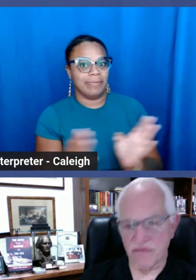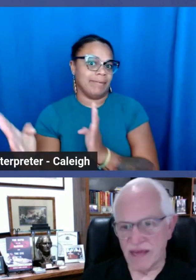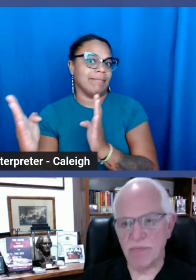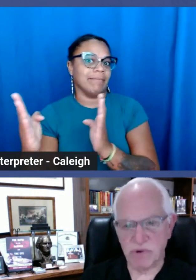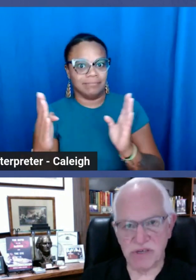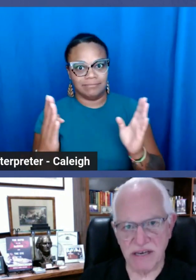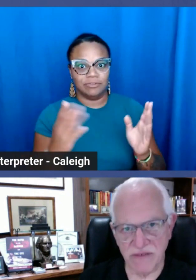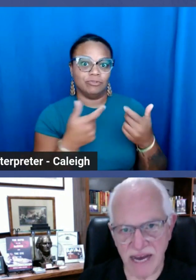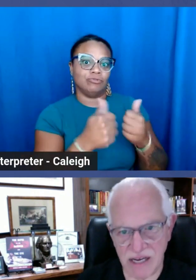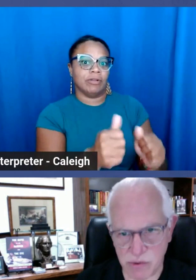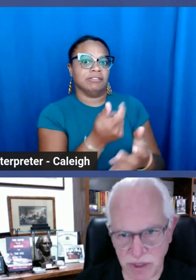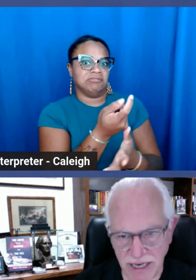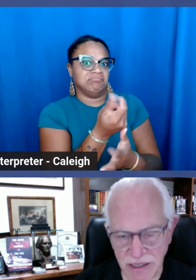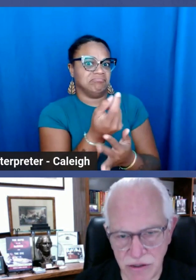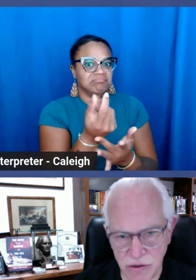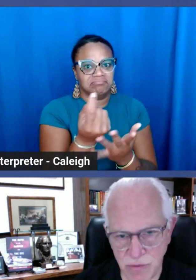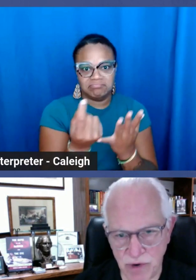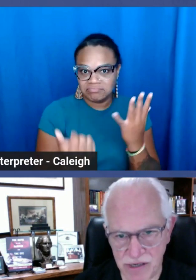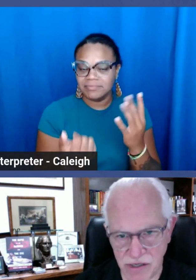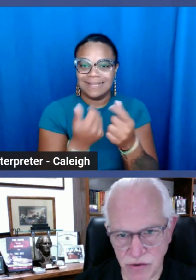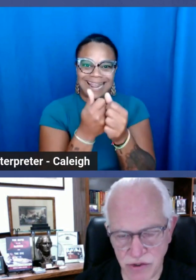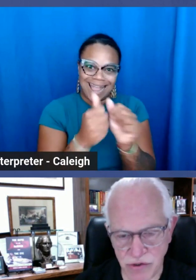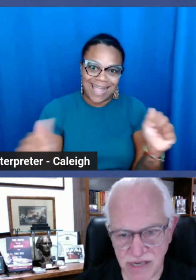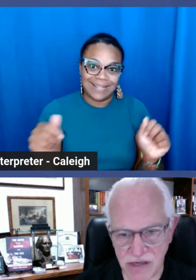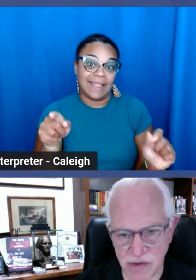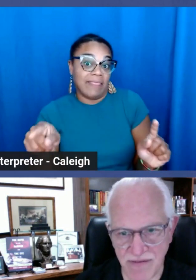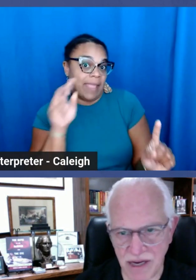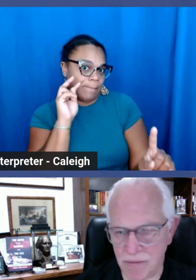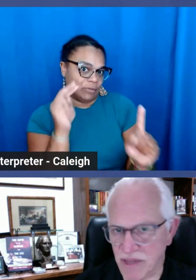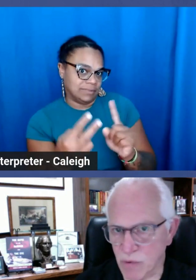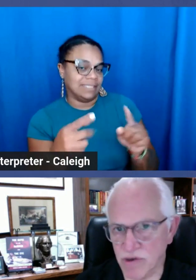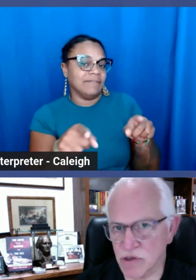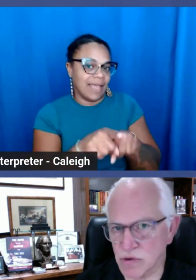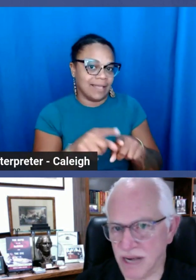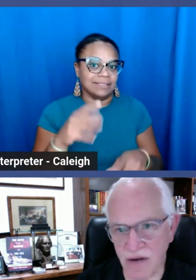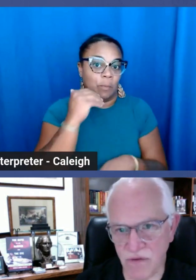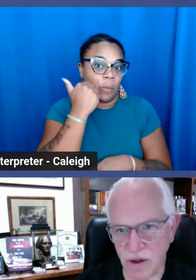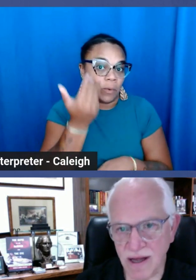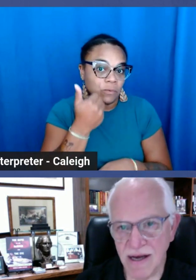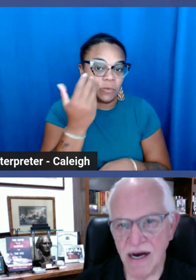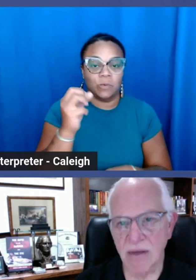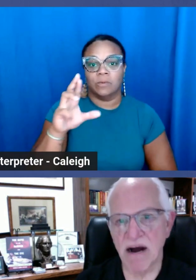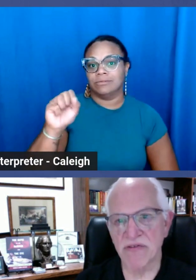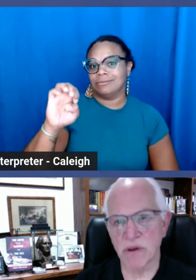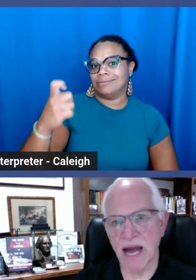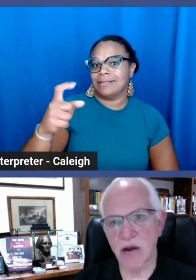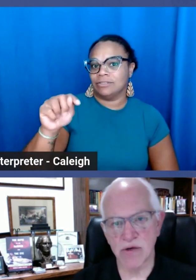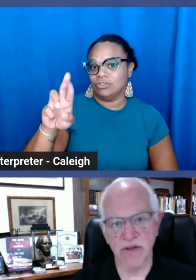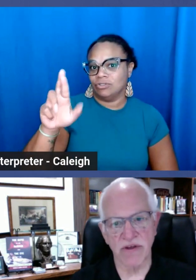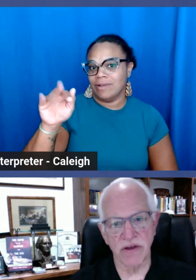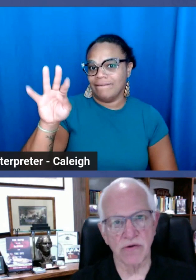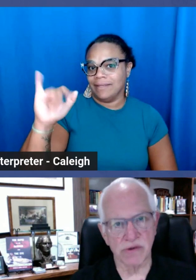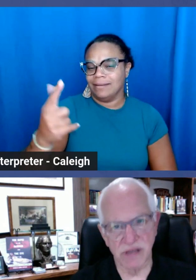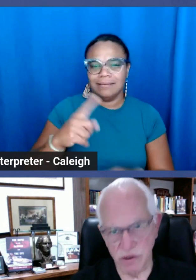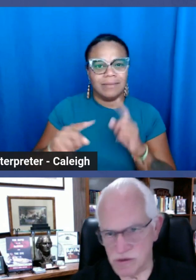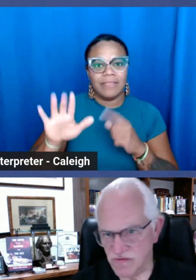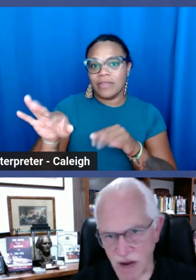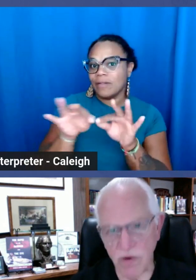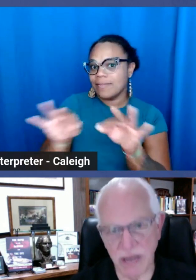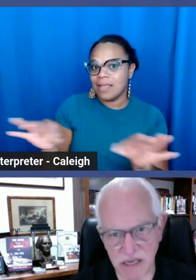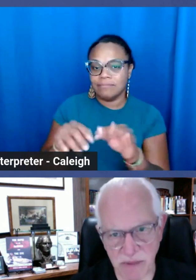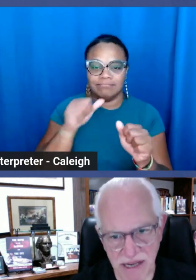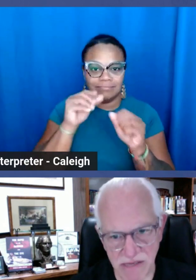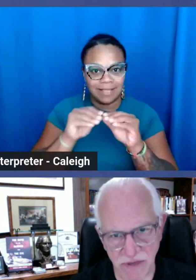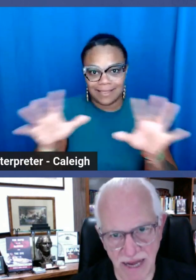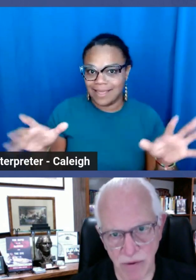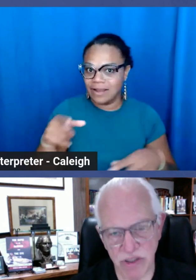that they perceived as related to prostitution or sex trafficking, but they weren't too careful about the language that they used. They used